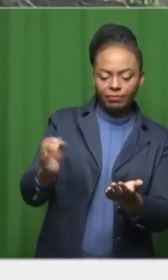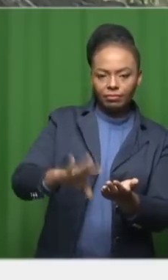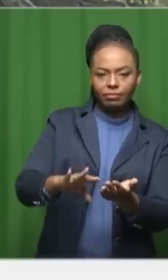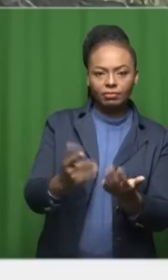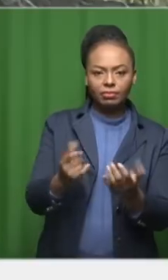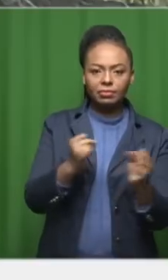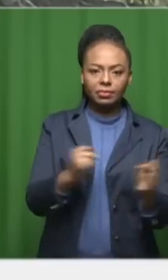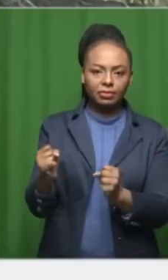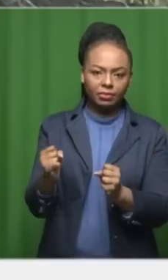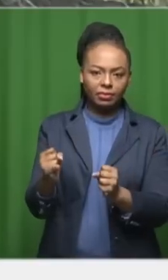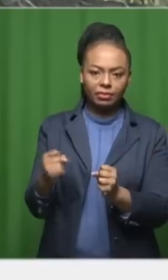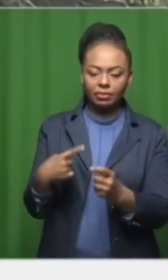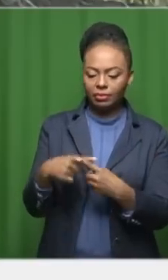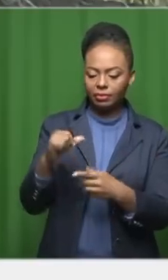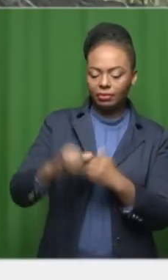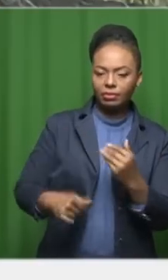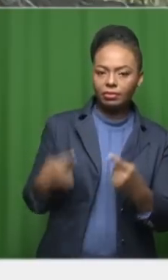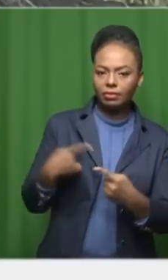periods?